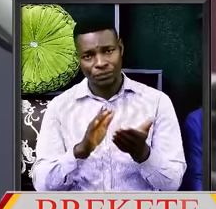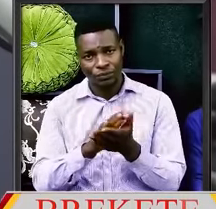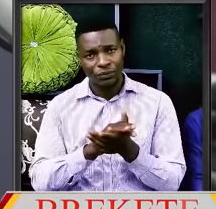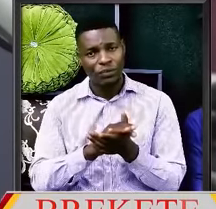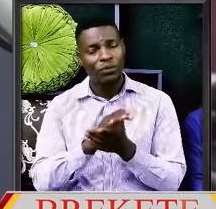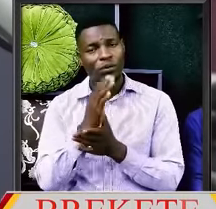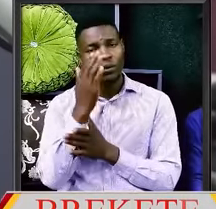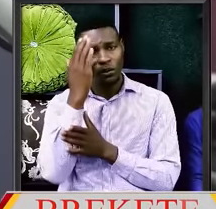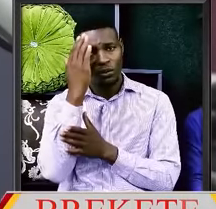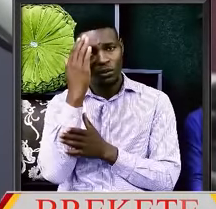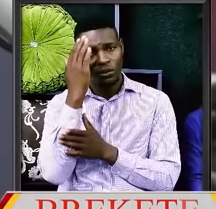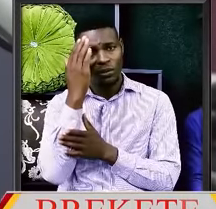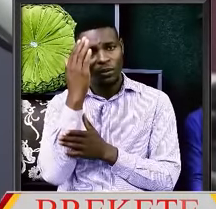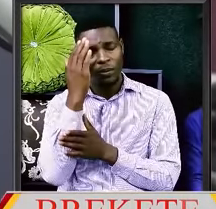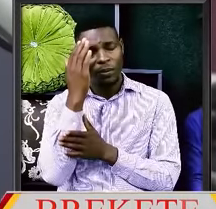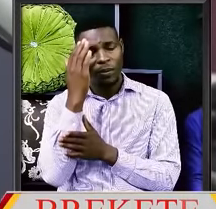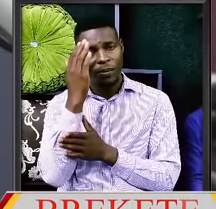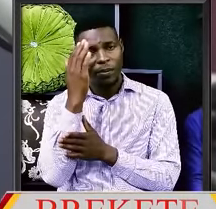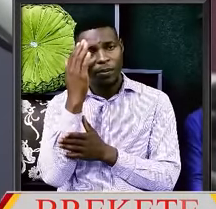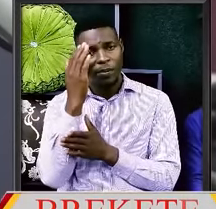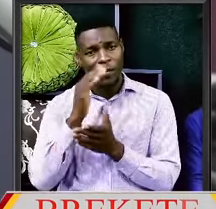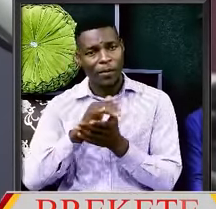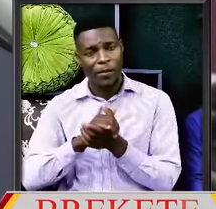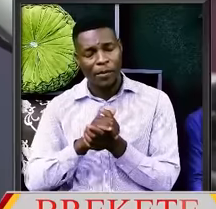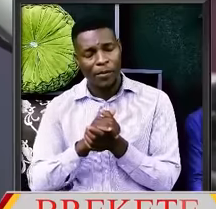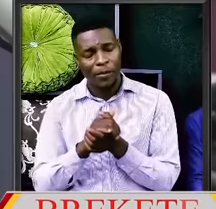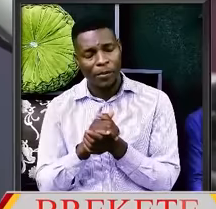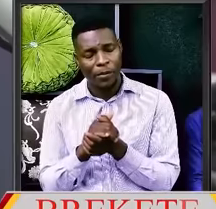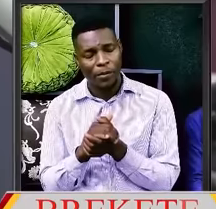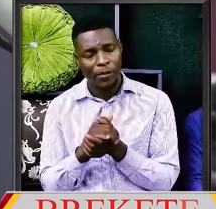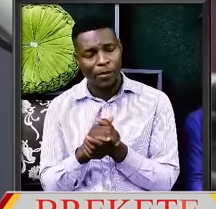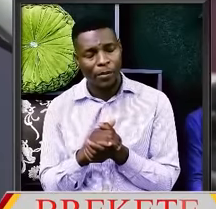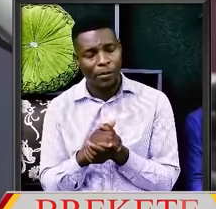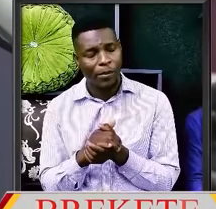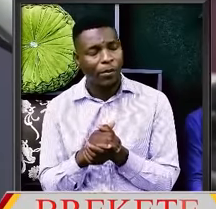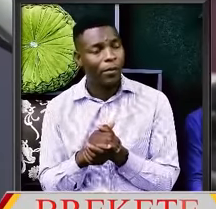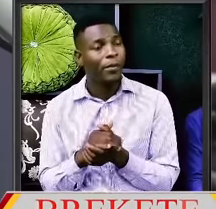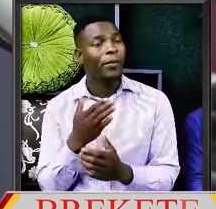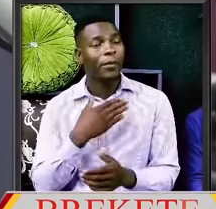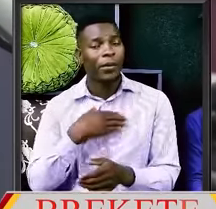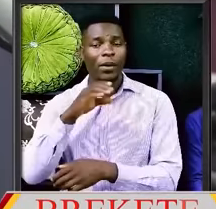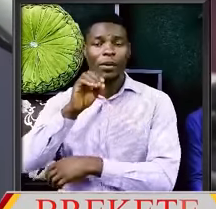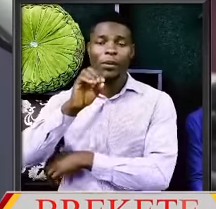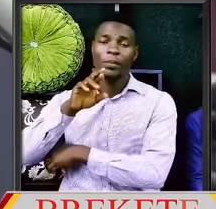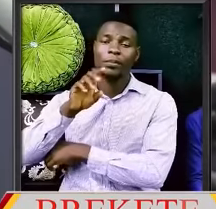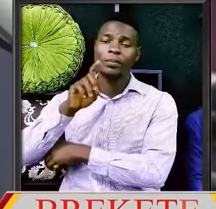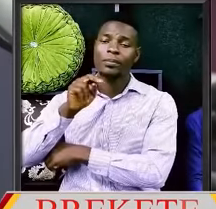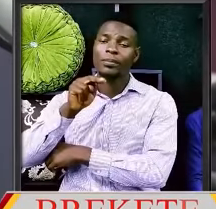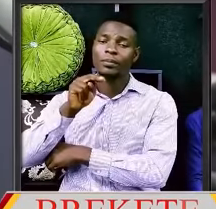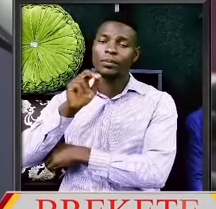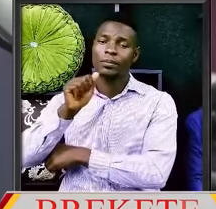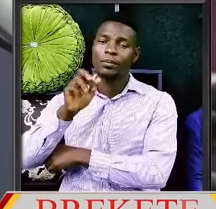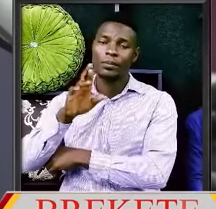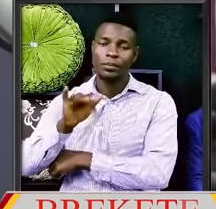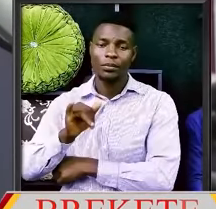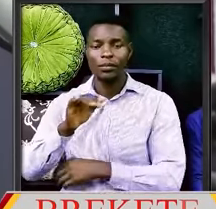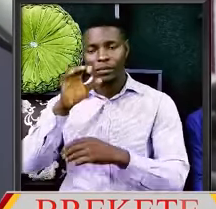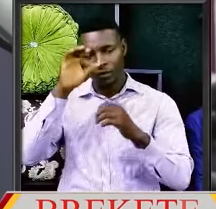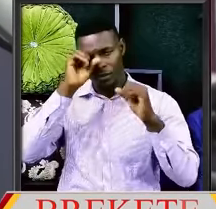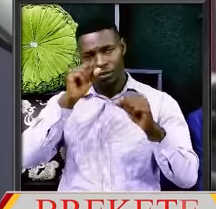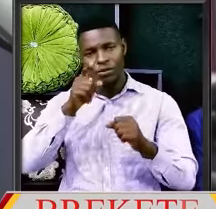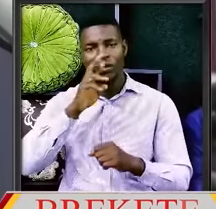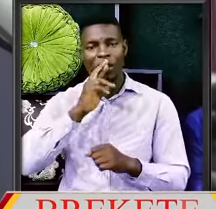the property to the right person? Not be the father. My ordinary president, you are the voice